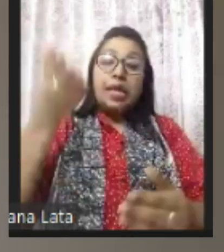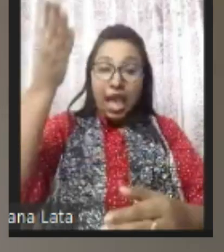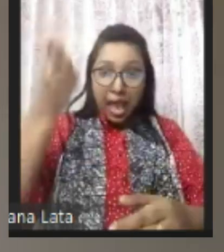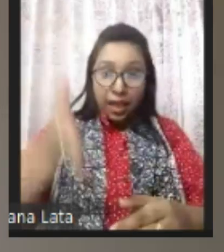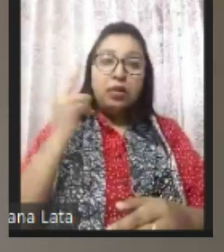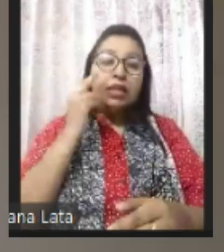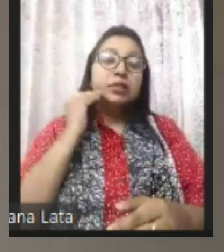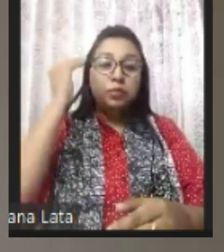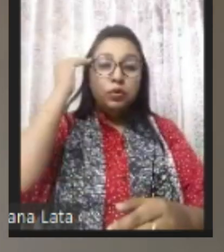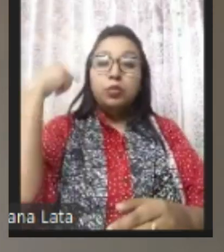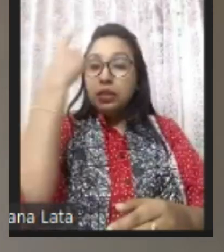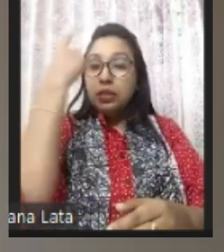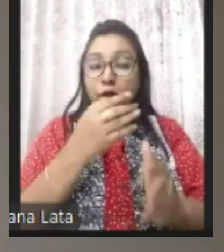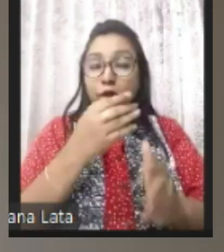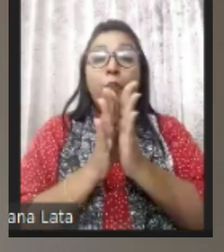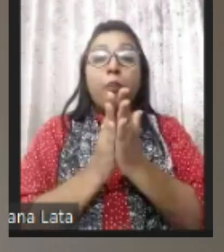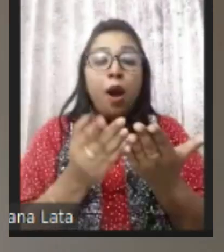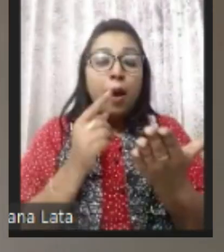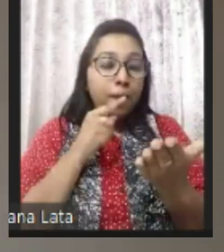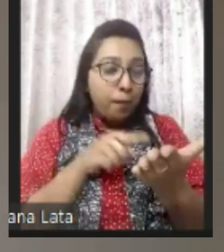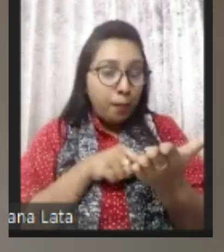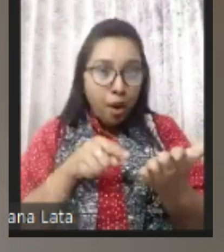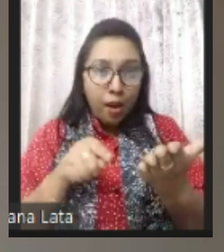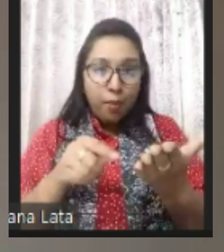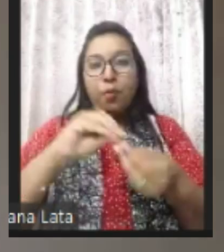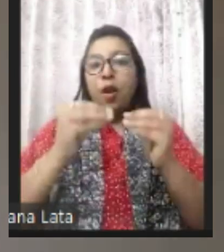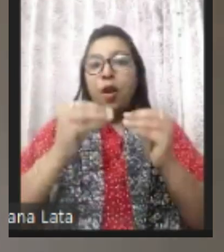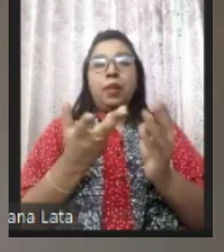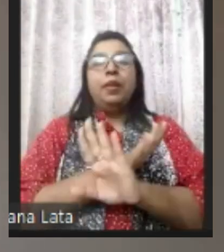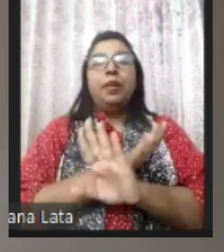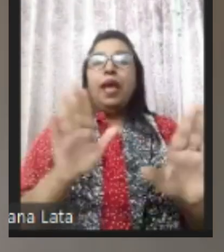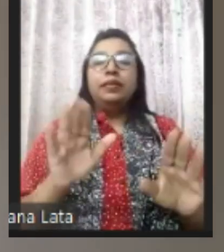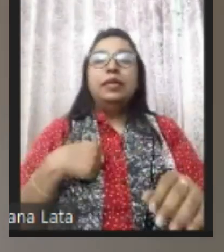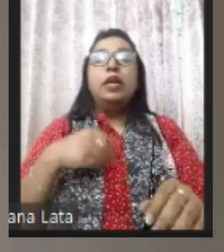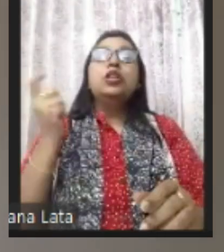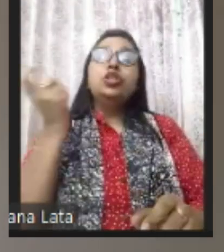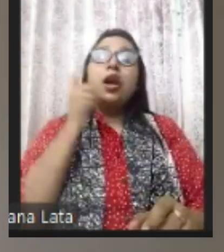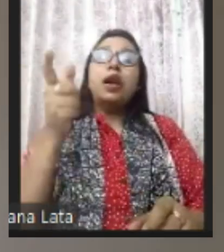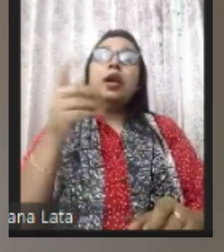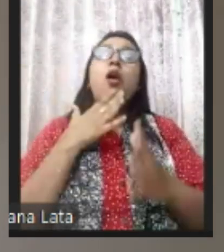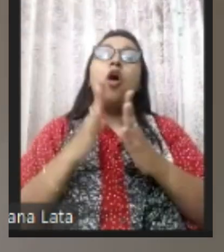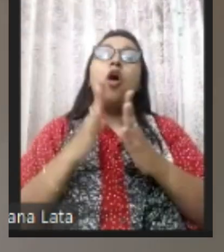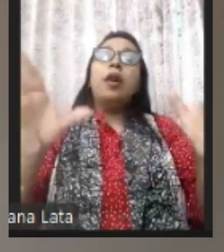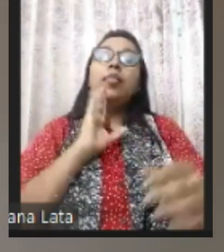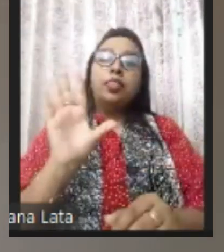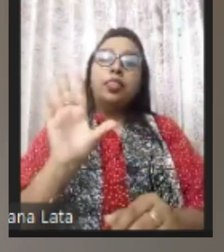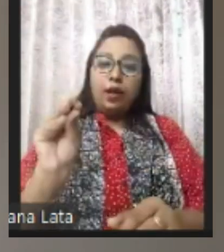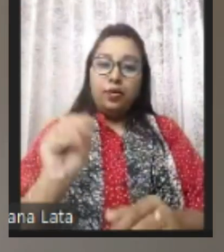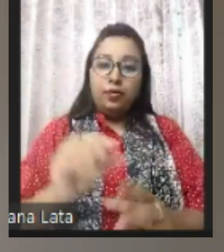to finish off by saying thank you very much. And I look forward to hearing